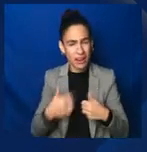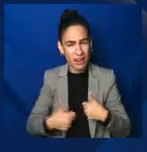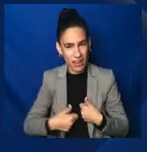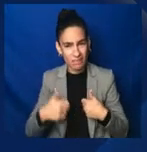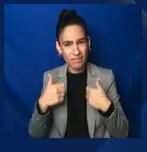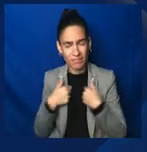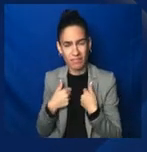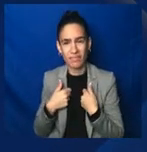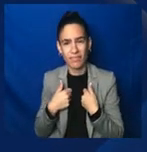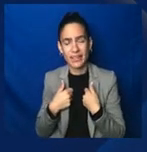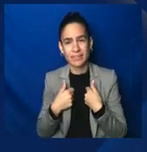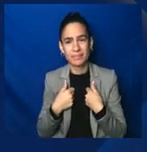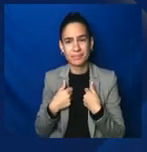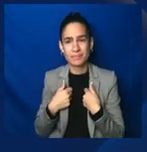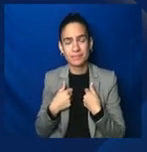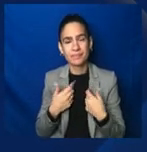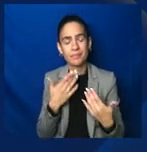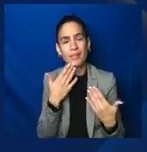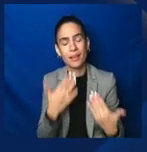Thank you.